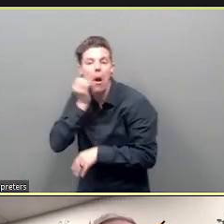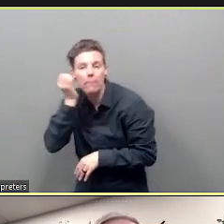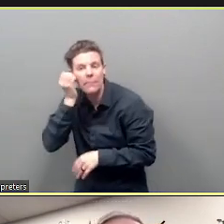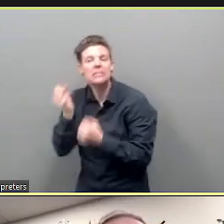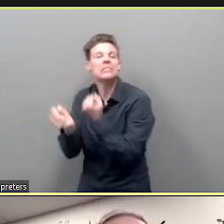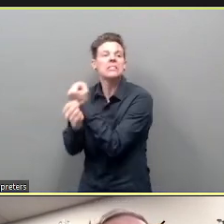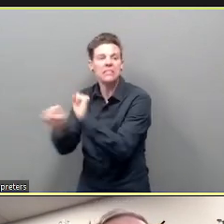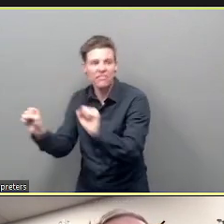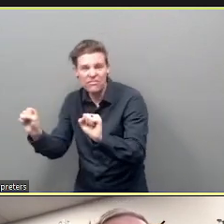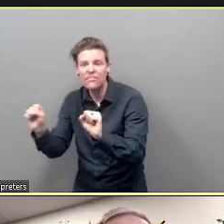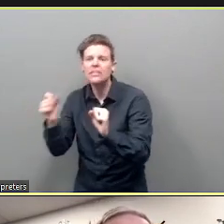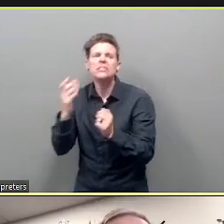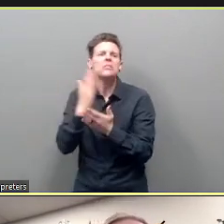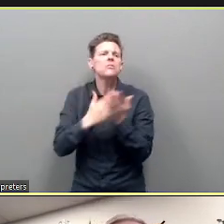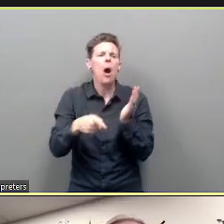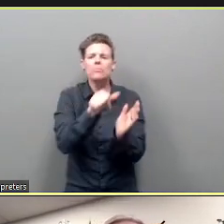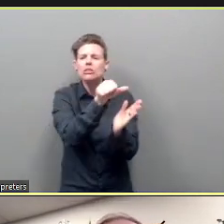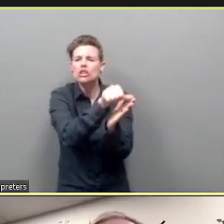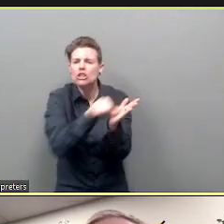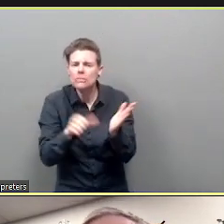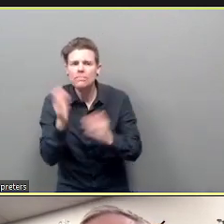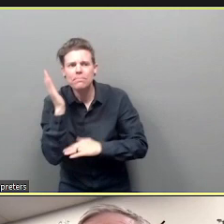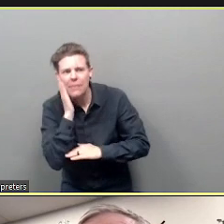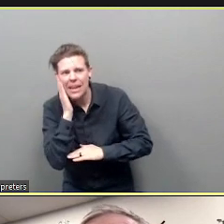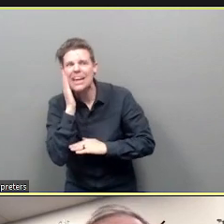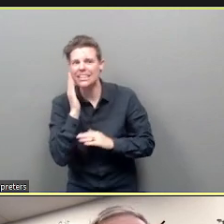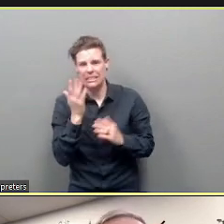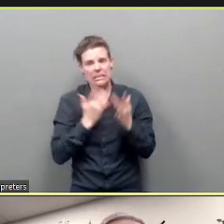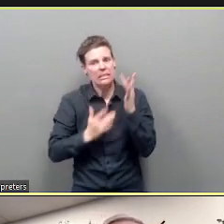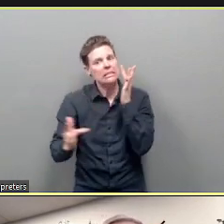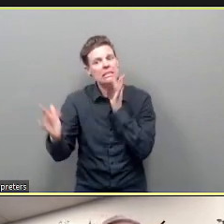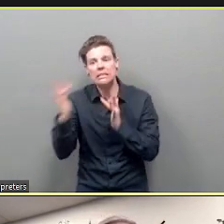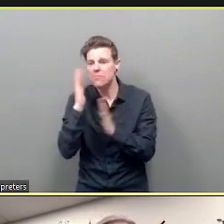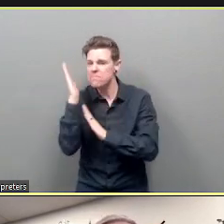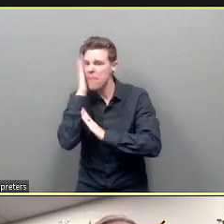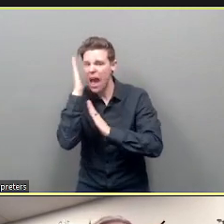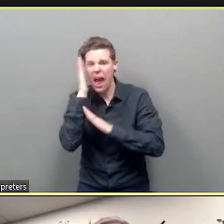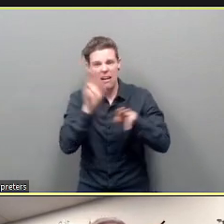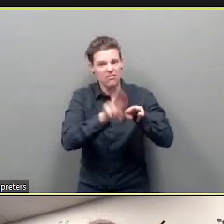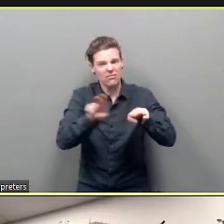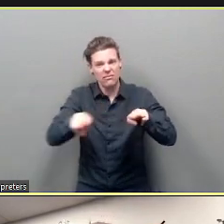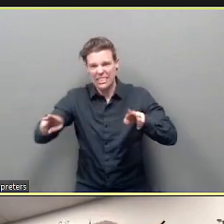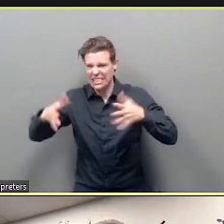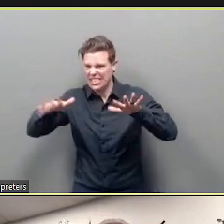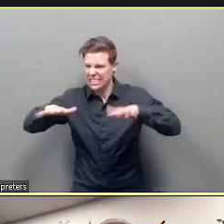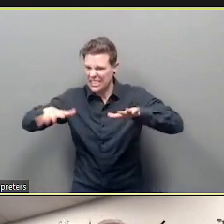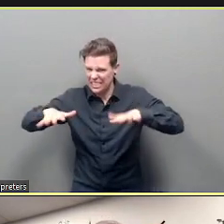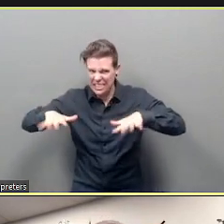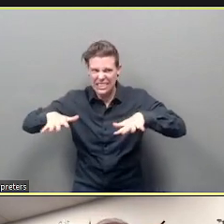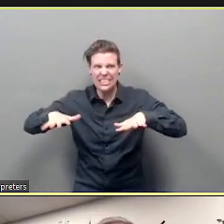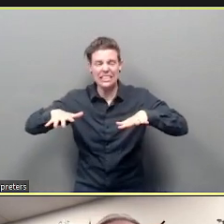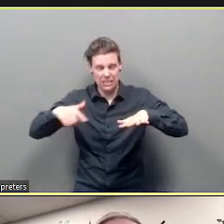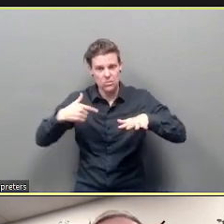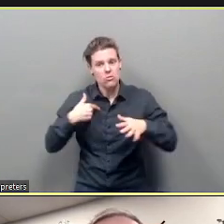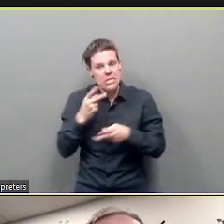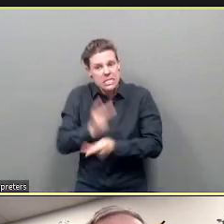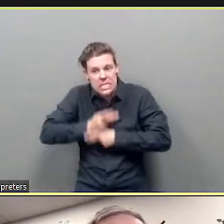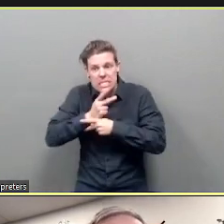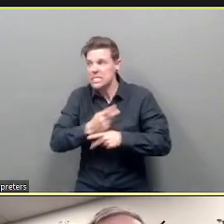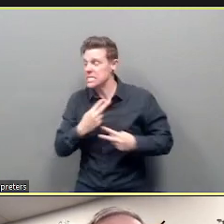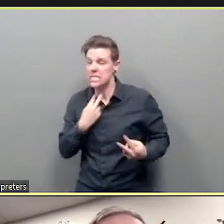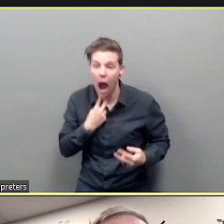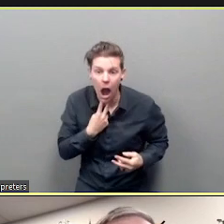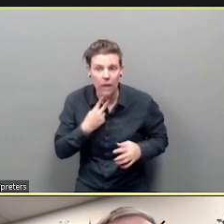well as and basically there's sort of a gridlock because everyone is so full. It's very hard to transfer